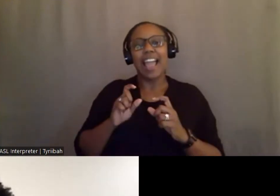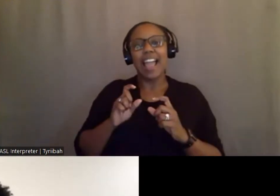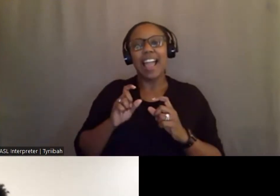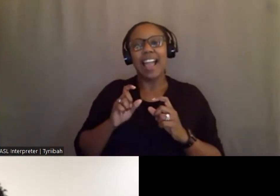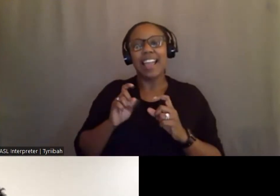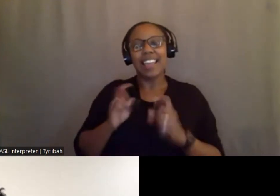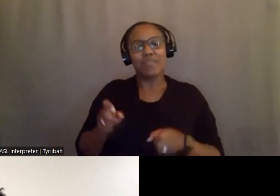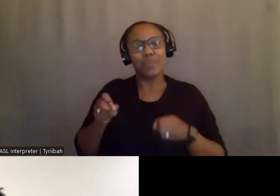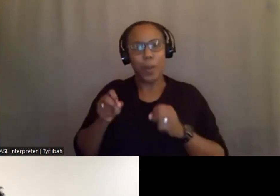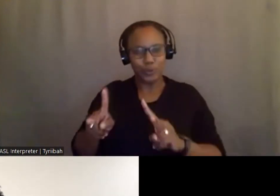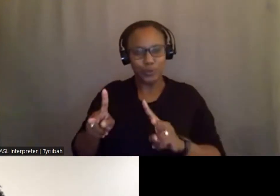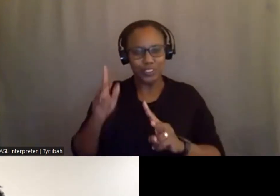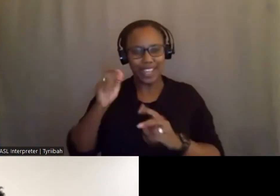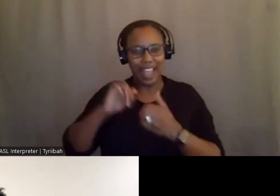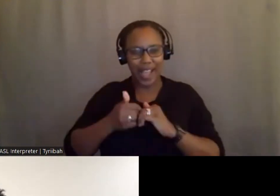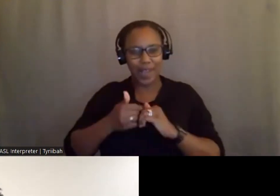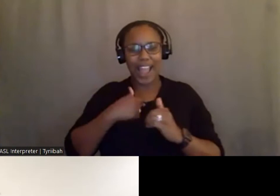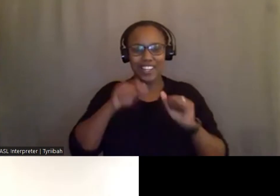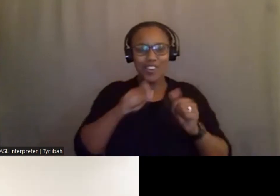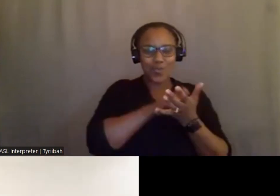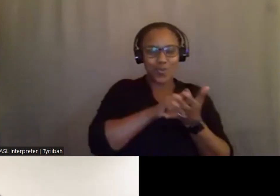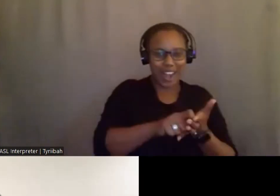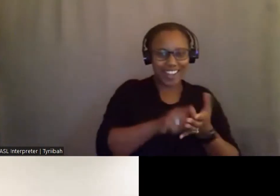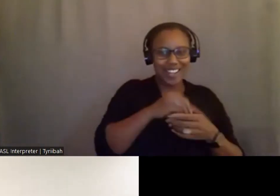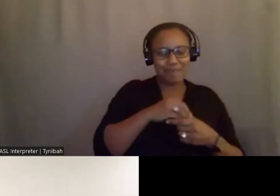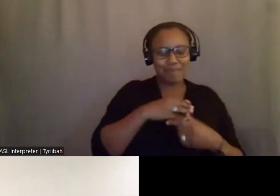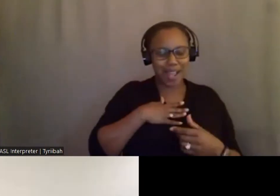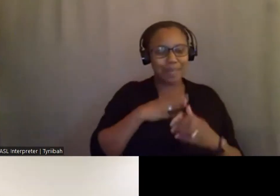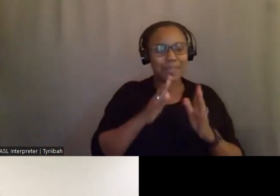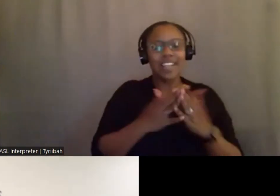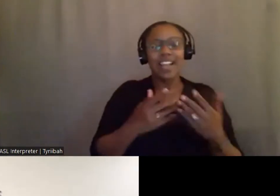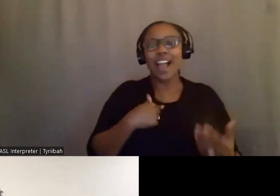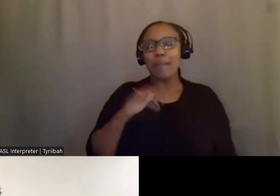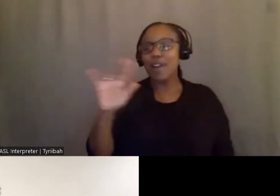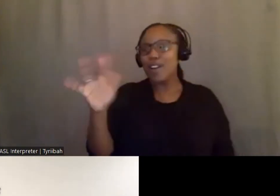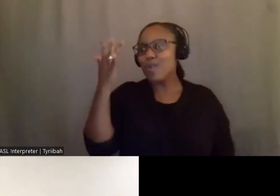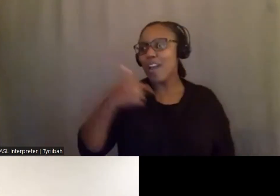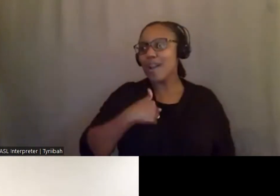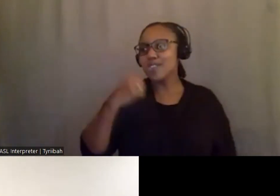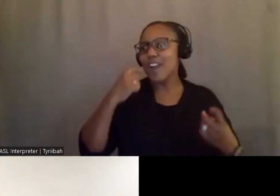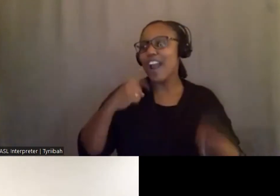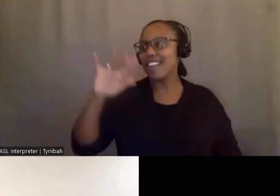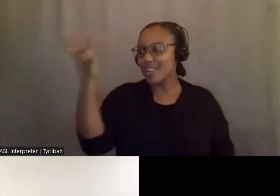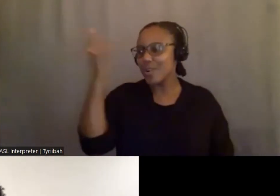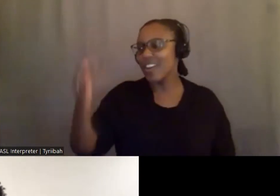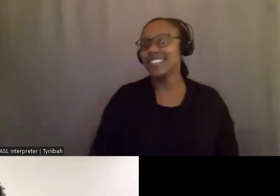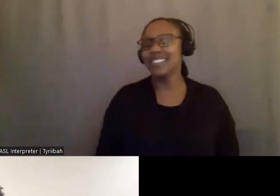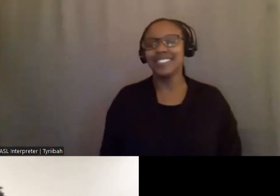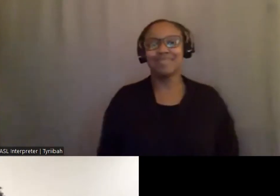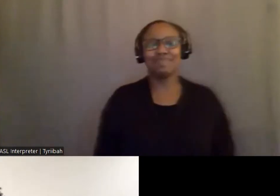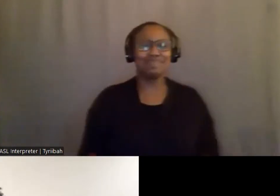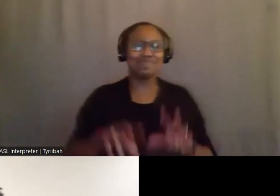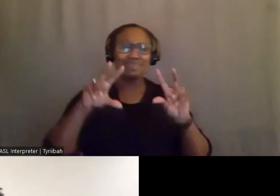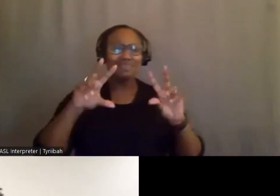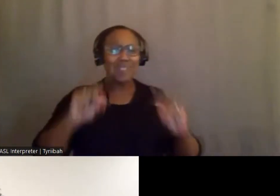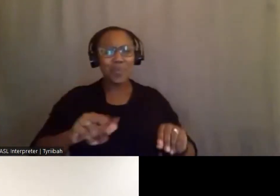So this is so annoying. No, that's amazing. And thank